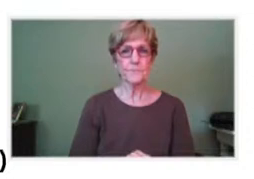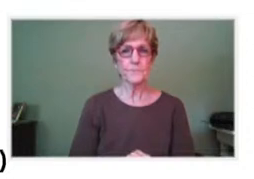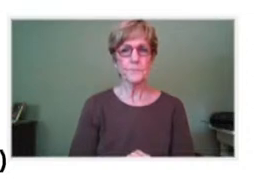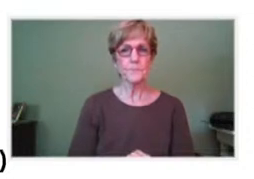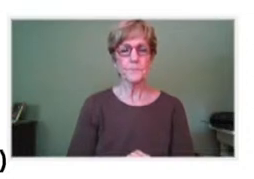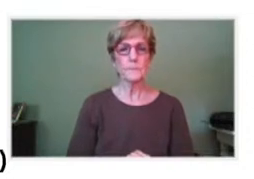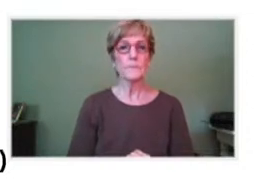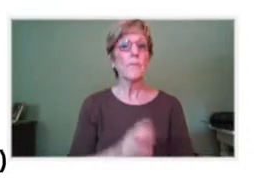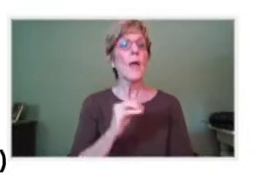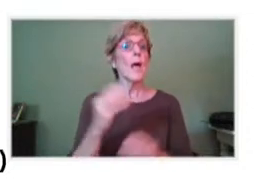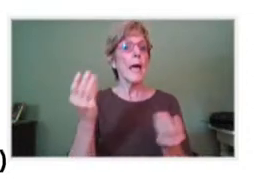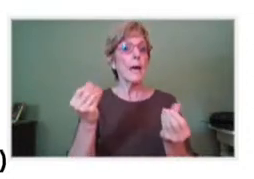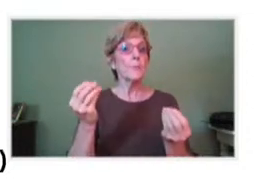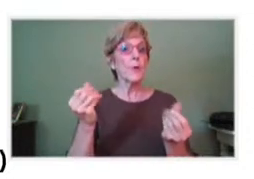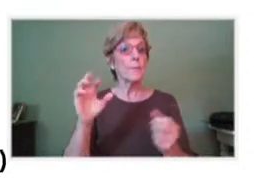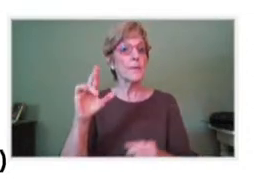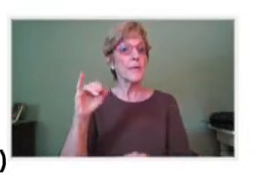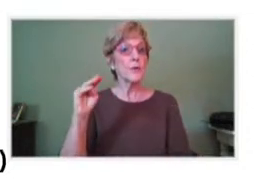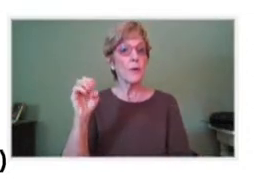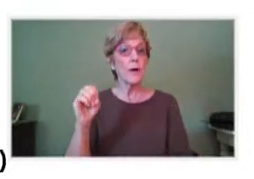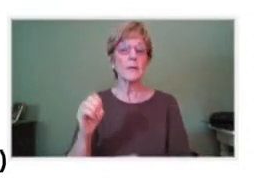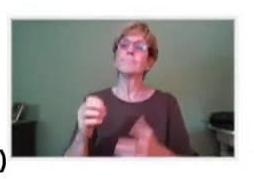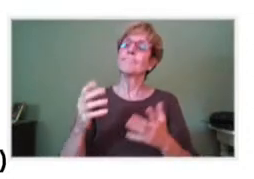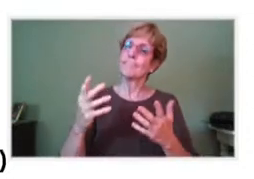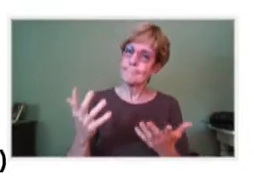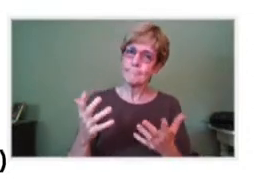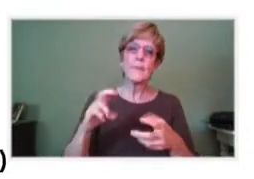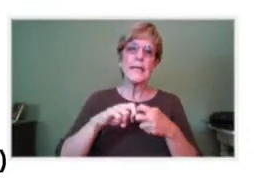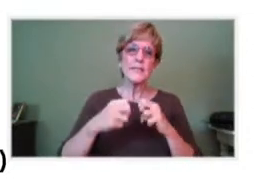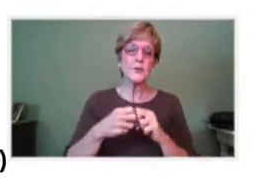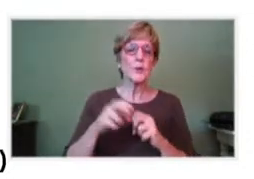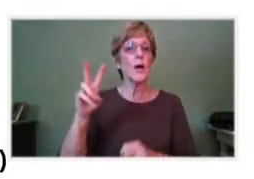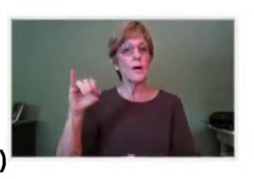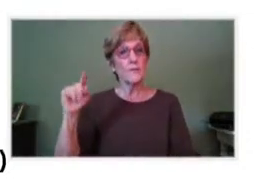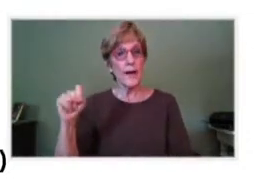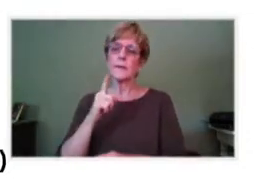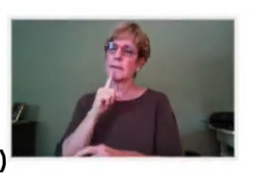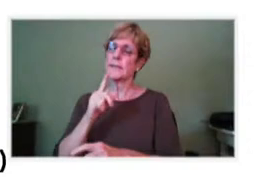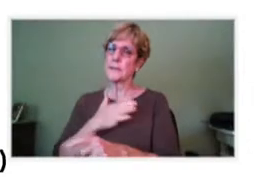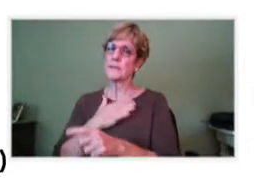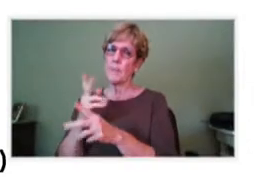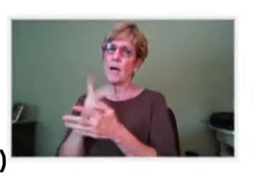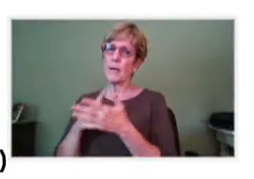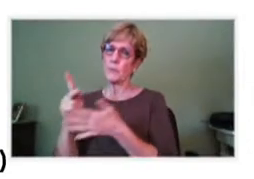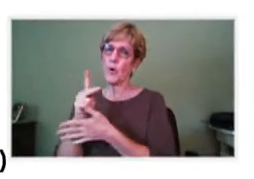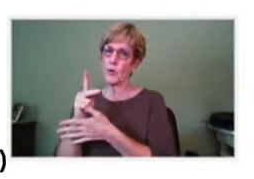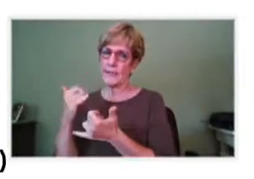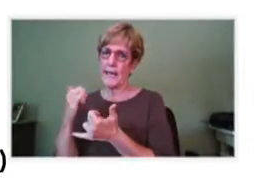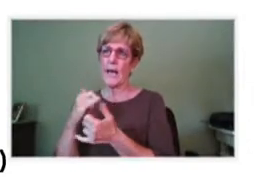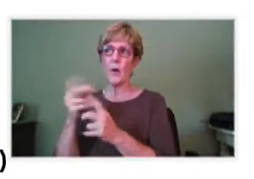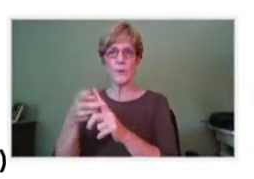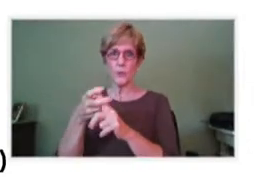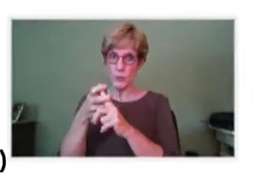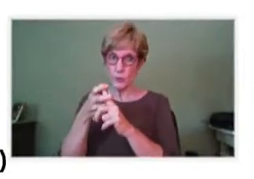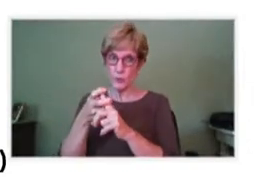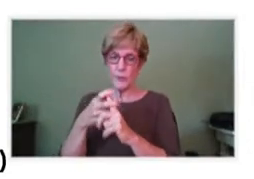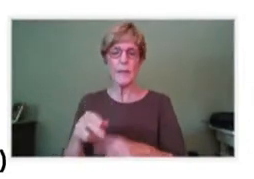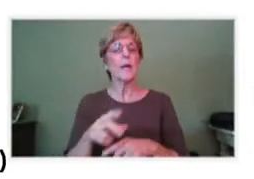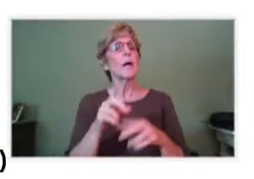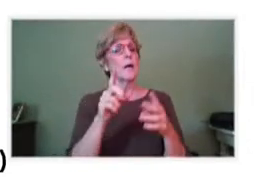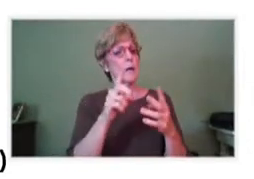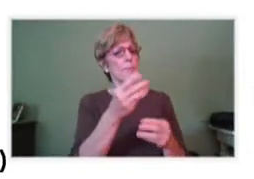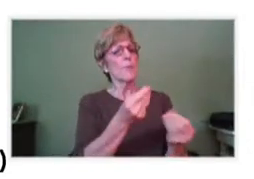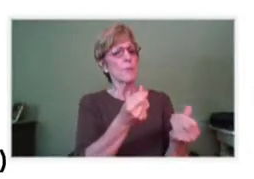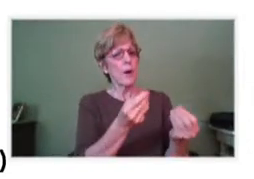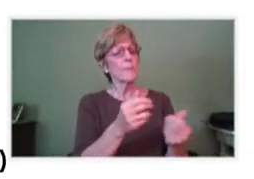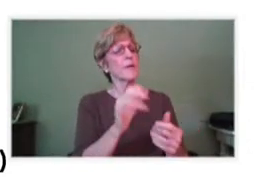And property crime is another issue that, violent crime is my priority right now along with recruiting, but property crime is a